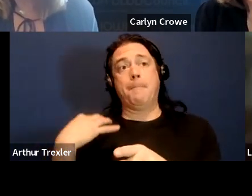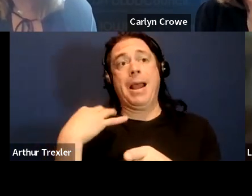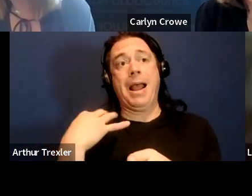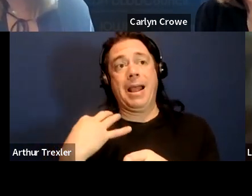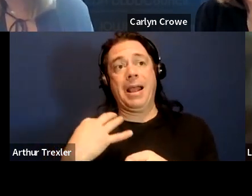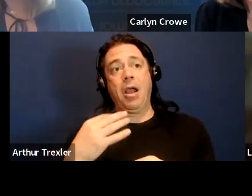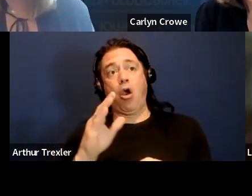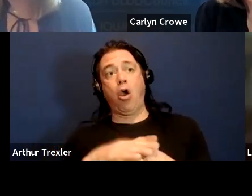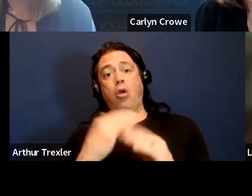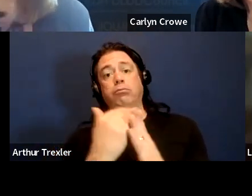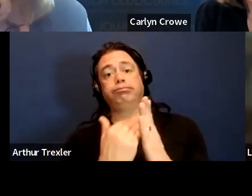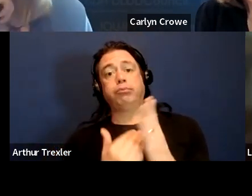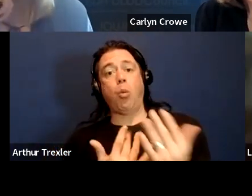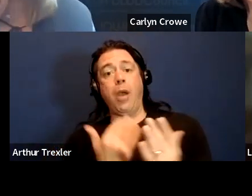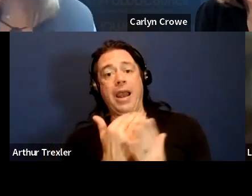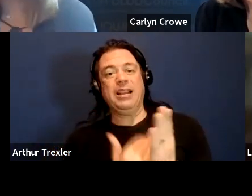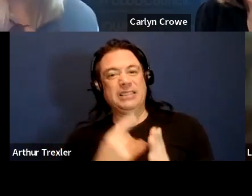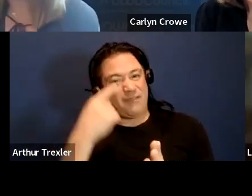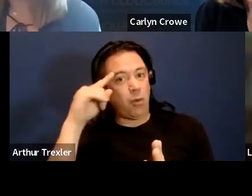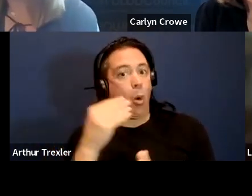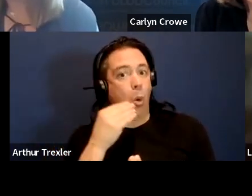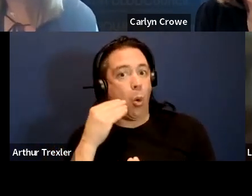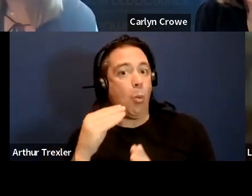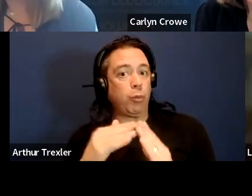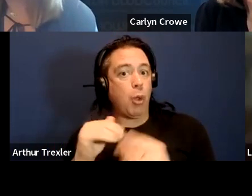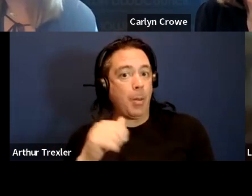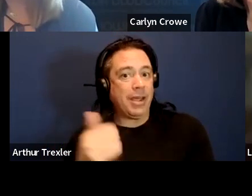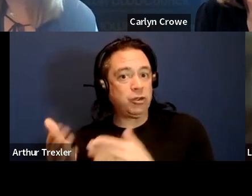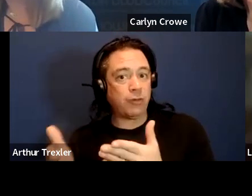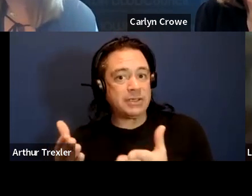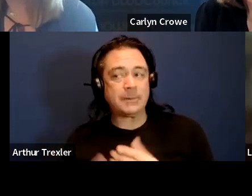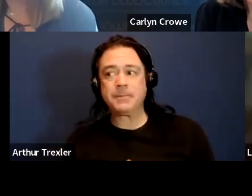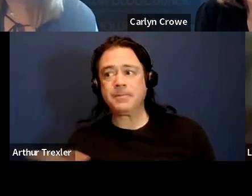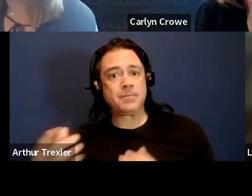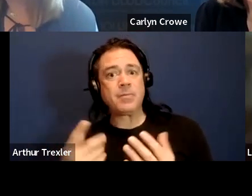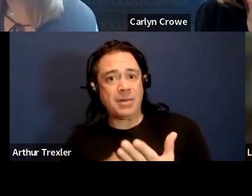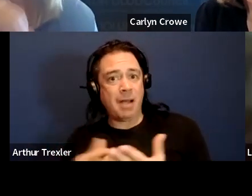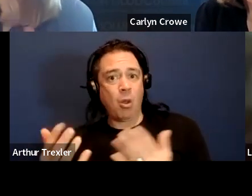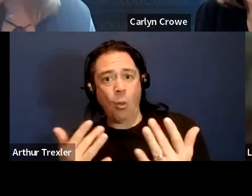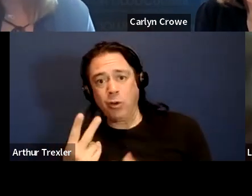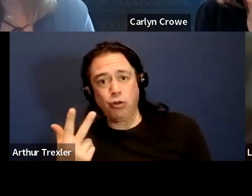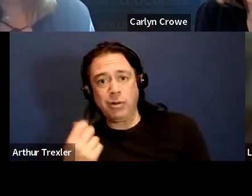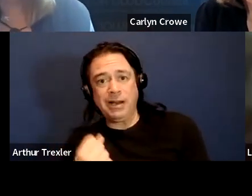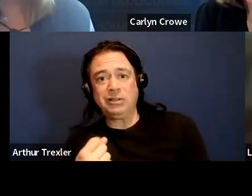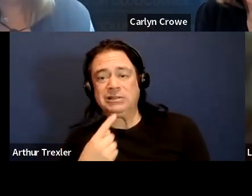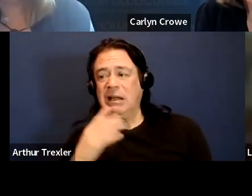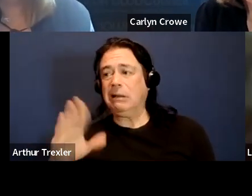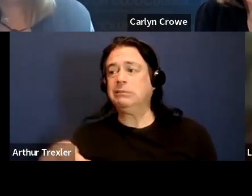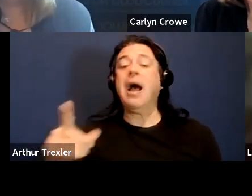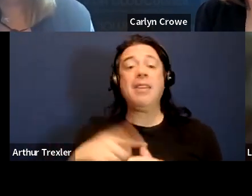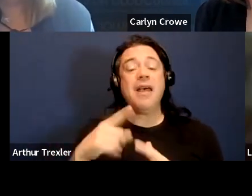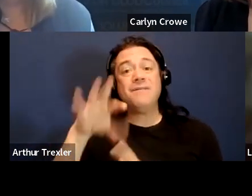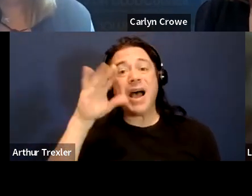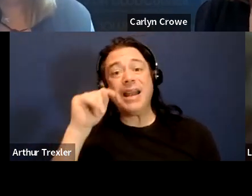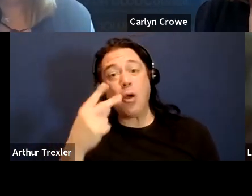especially with the home and community based services, you know, sometimes they wait 2 to 3 years and they find out, oh, you don't qualify.